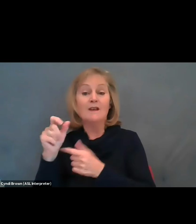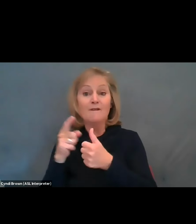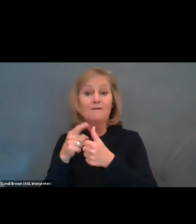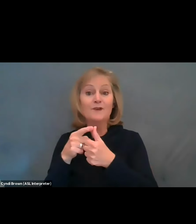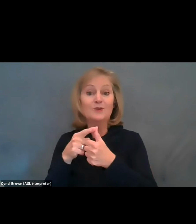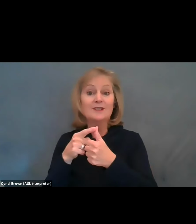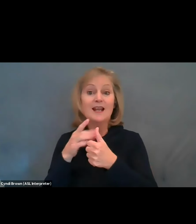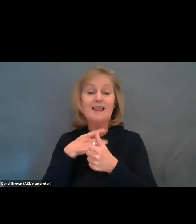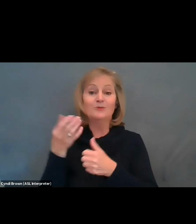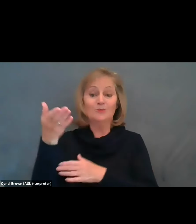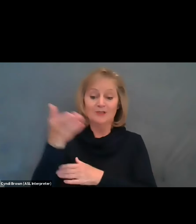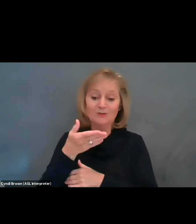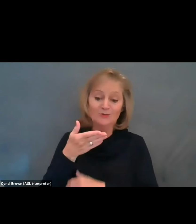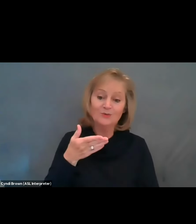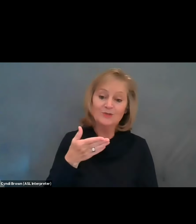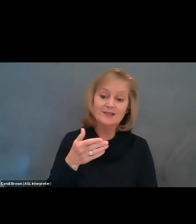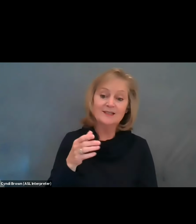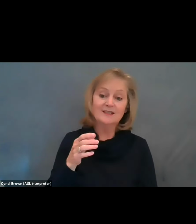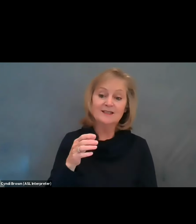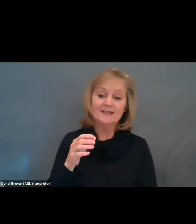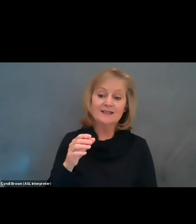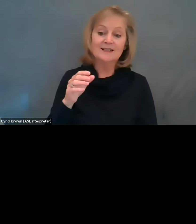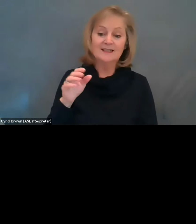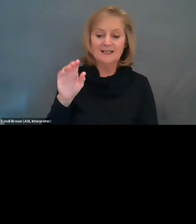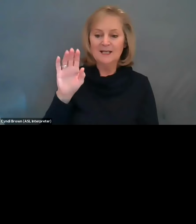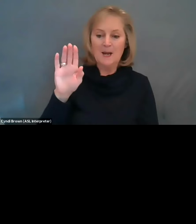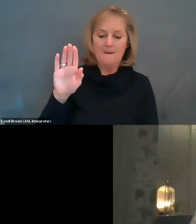like to introduce Buri Tim